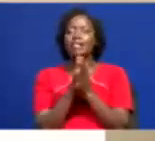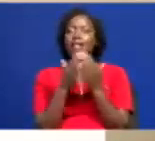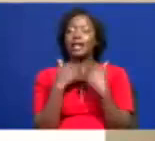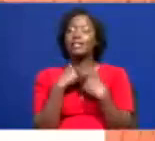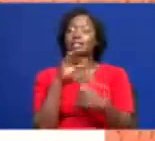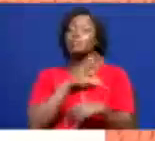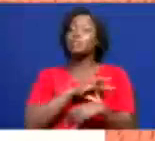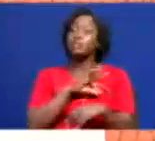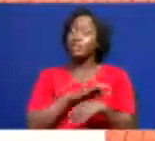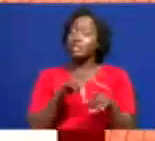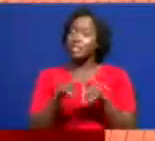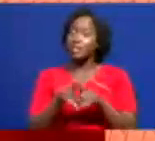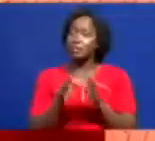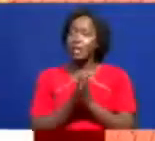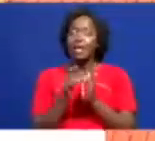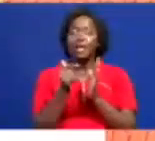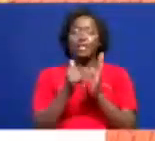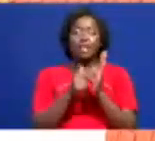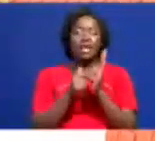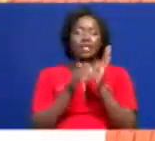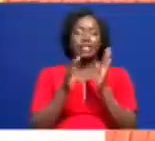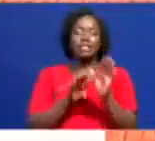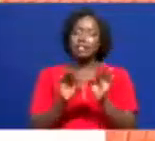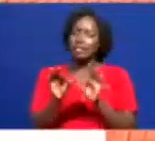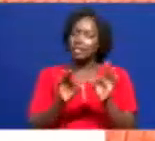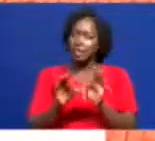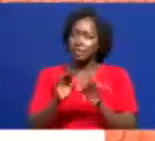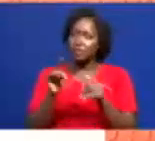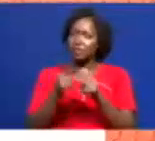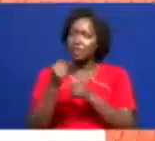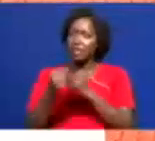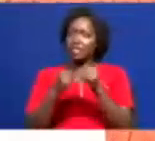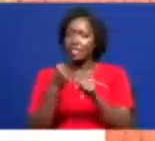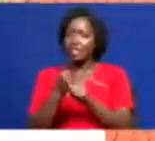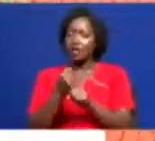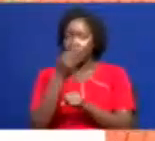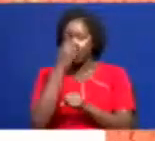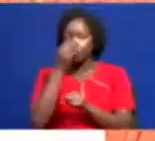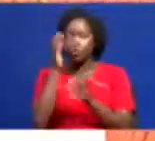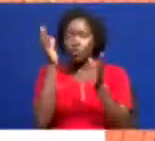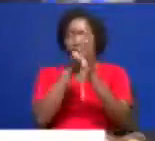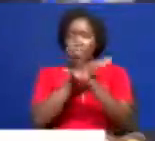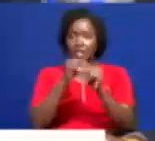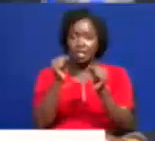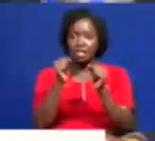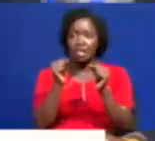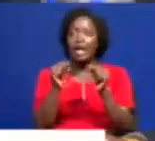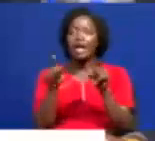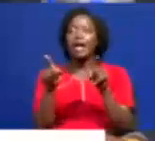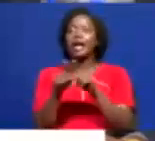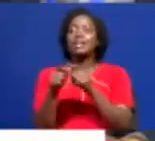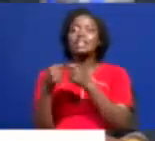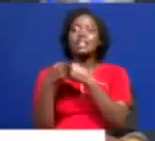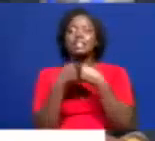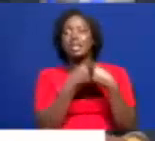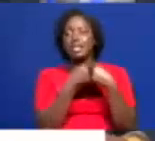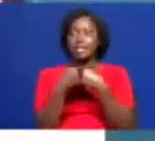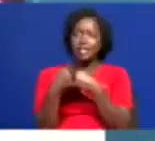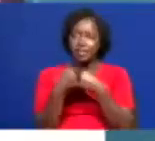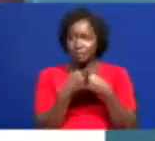manufaa yake. Analysts and insiders describe the first year of the Ruto's presidency as a challenging